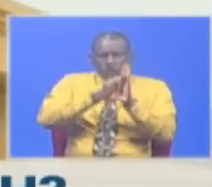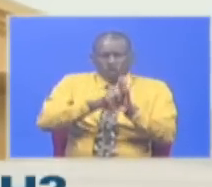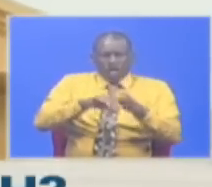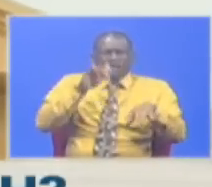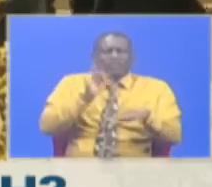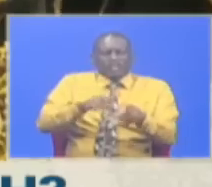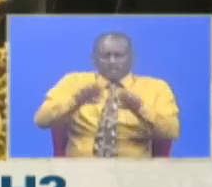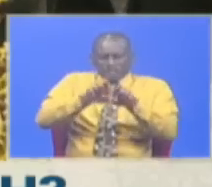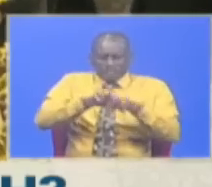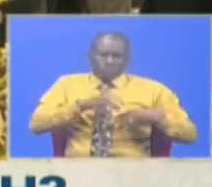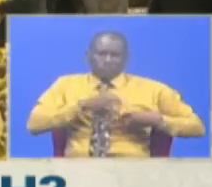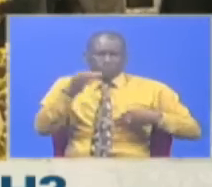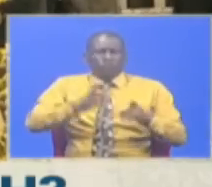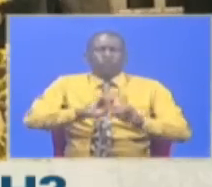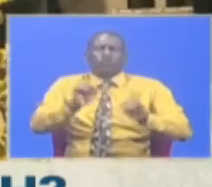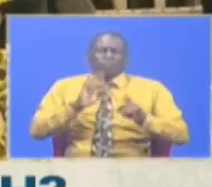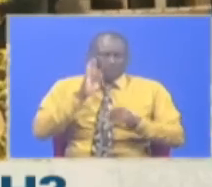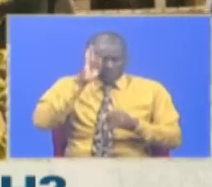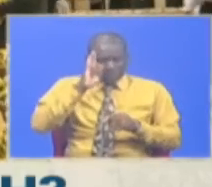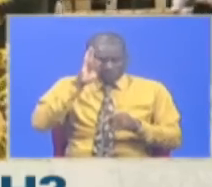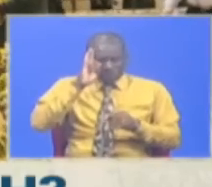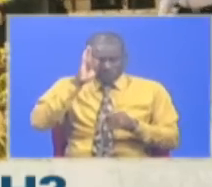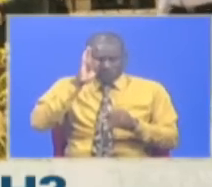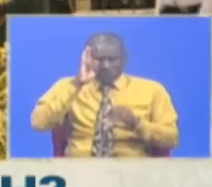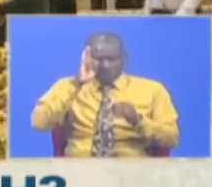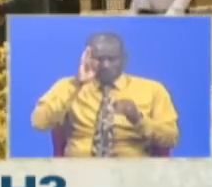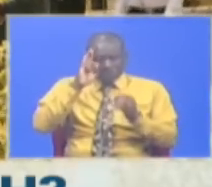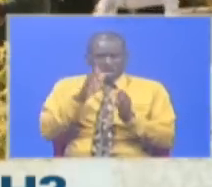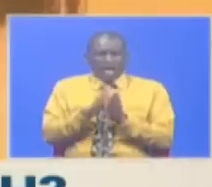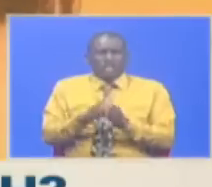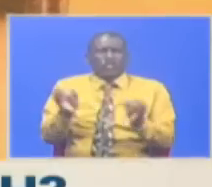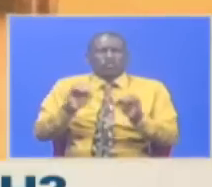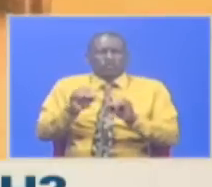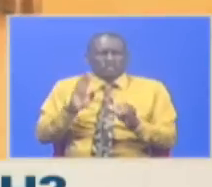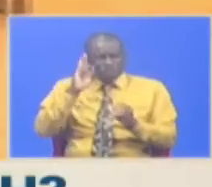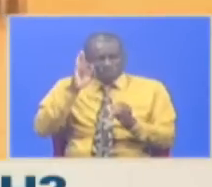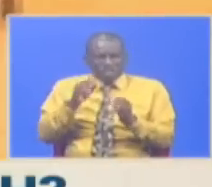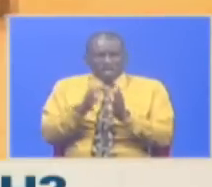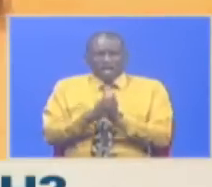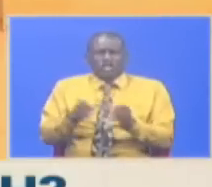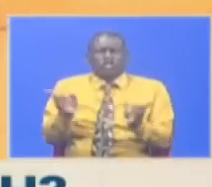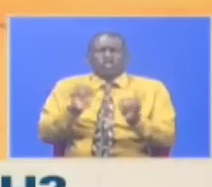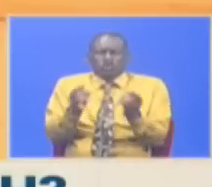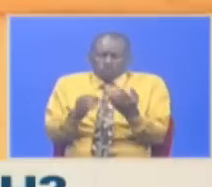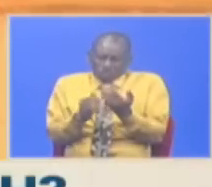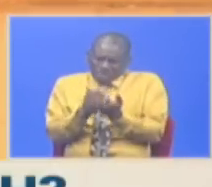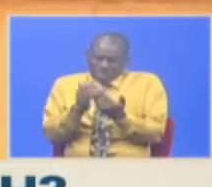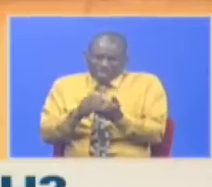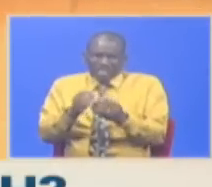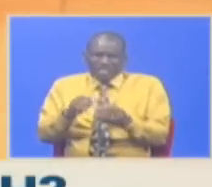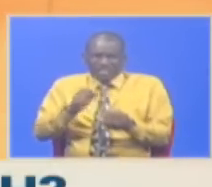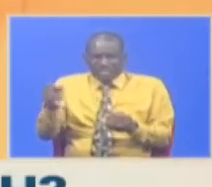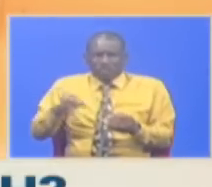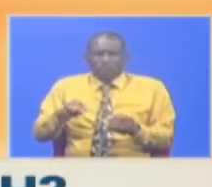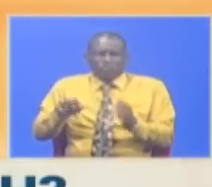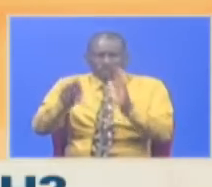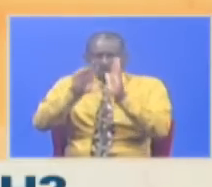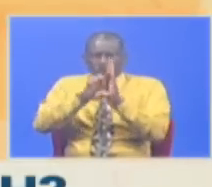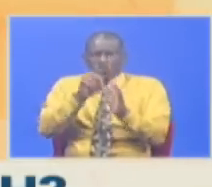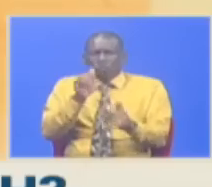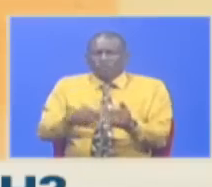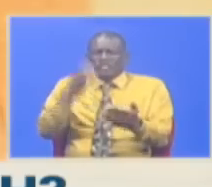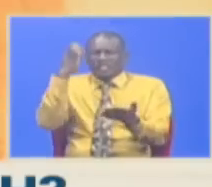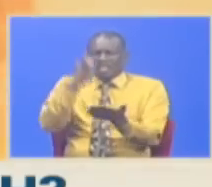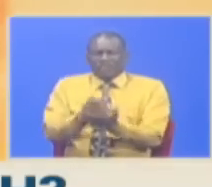being unreasonable and downright irrational. An unsympathetic side to the law, which anecdotal evidence has shown